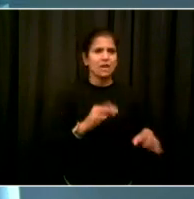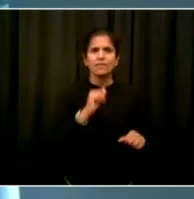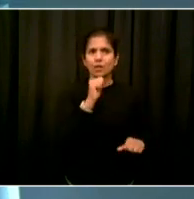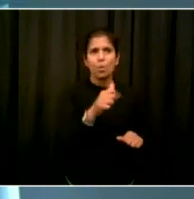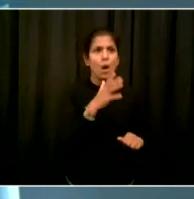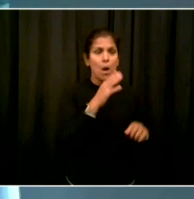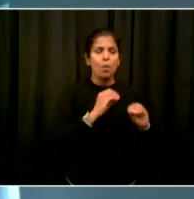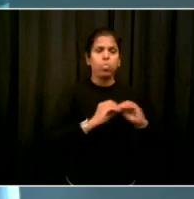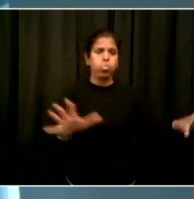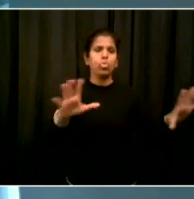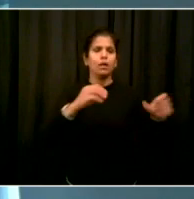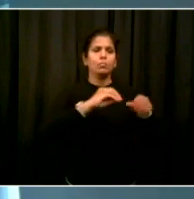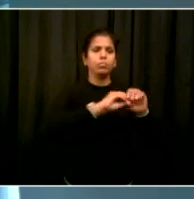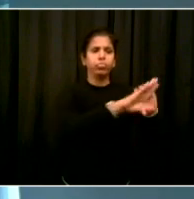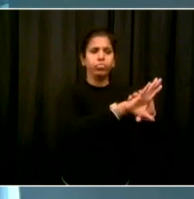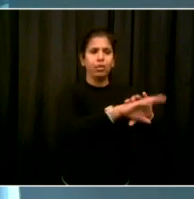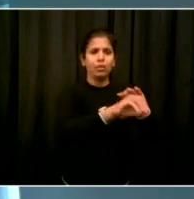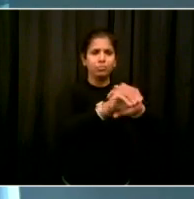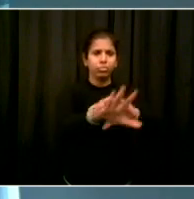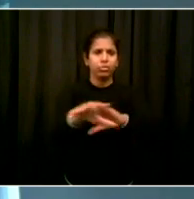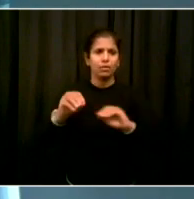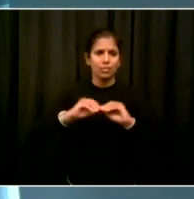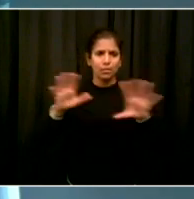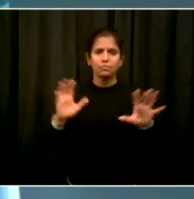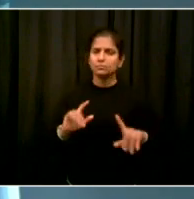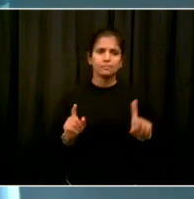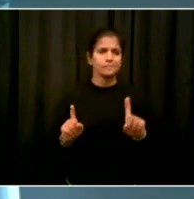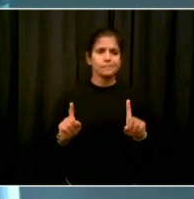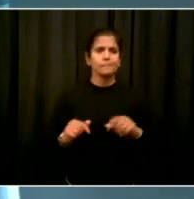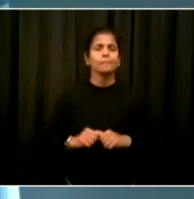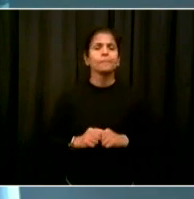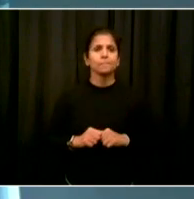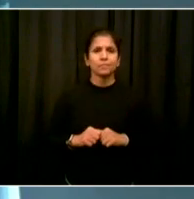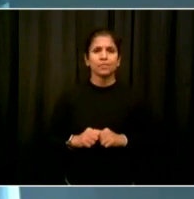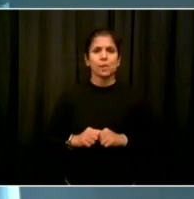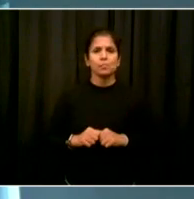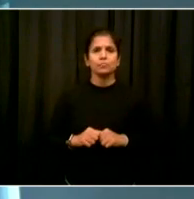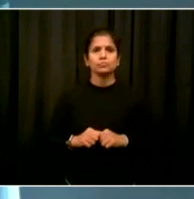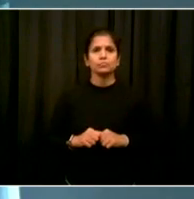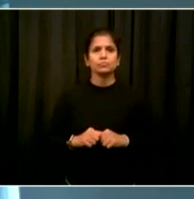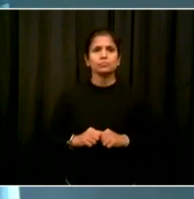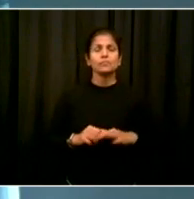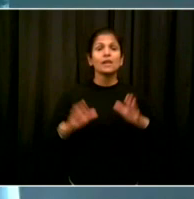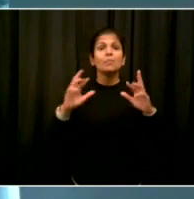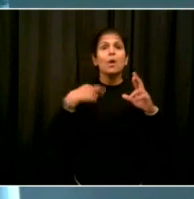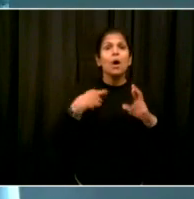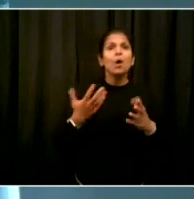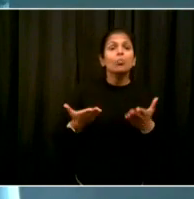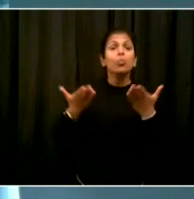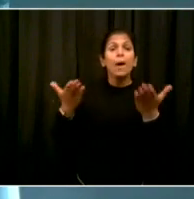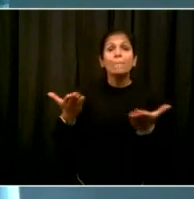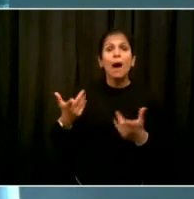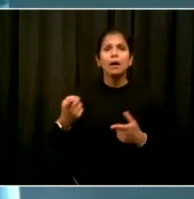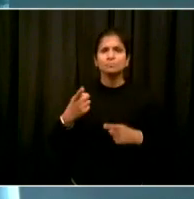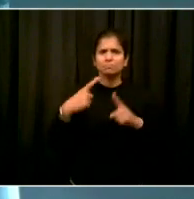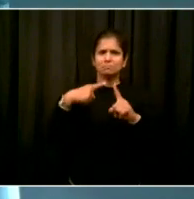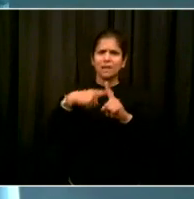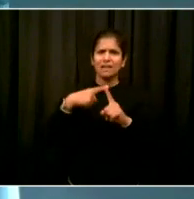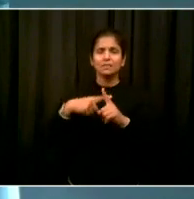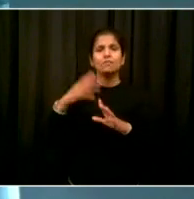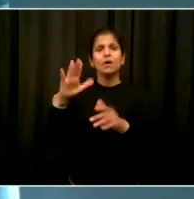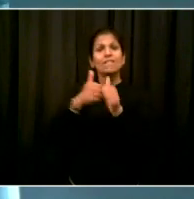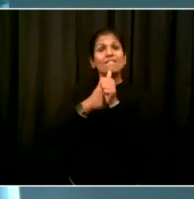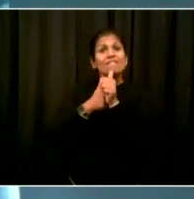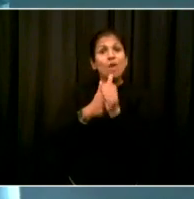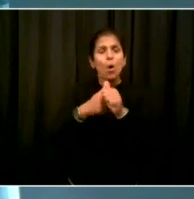its behavior, but it really has to be across the city. Wearing a mask, avoiding any gatherings, keeping physical distance,